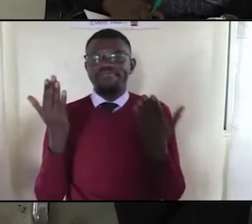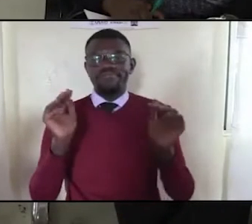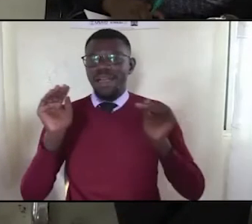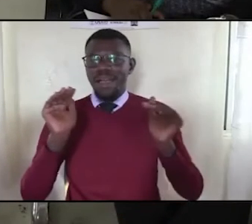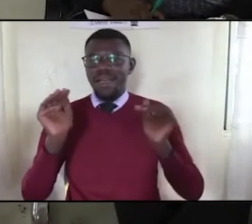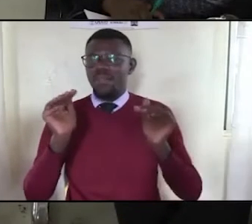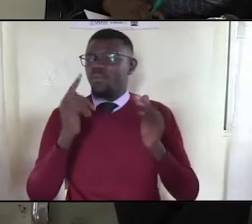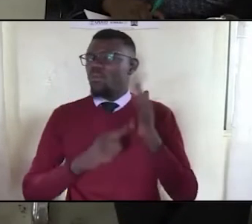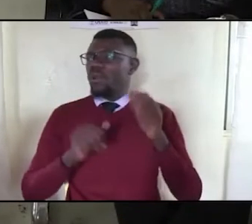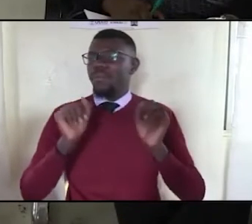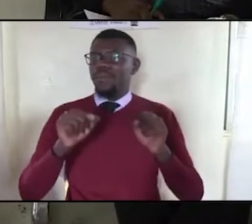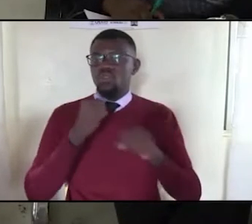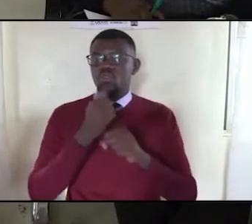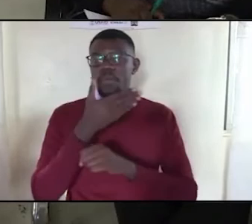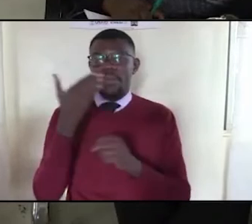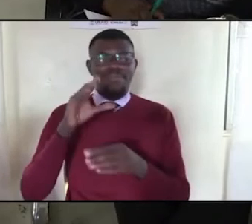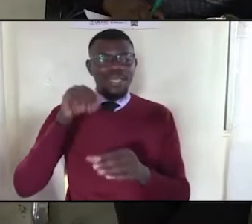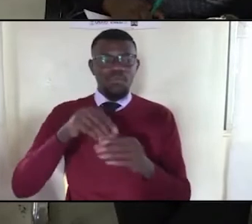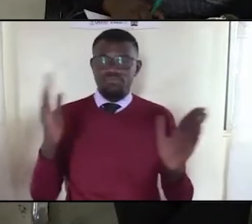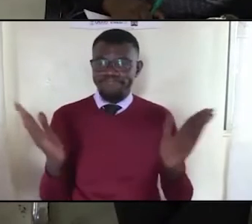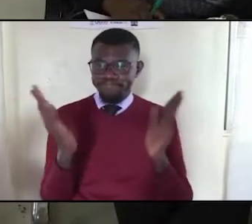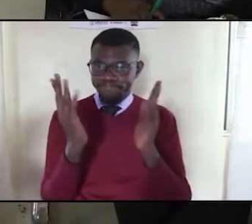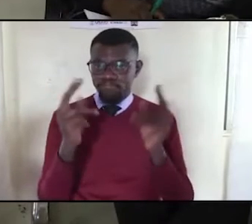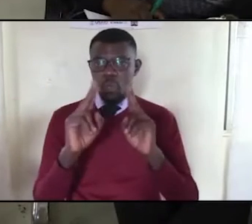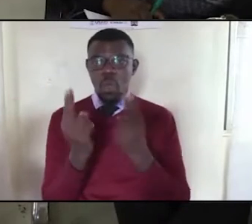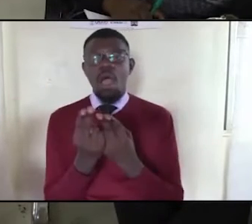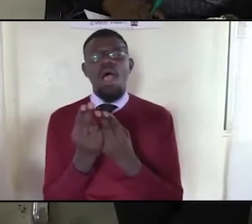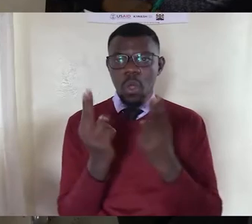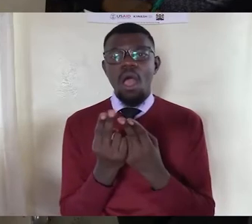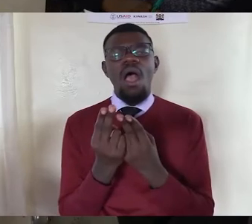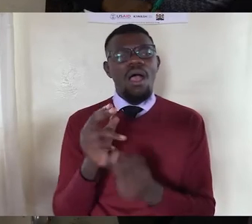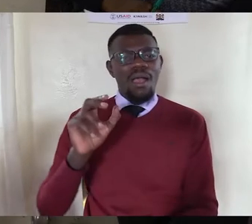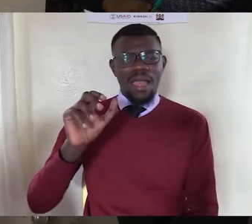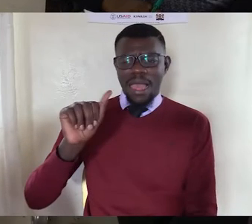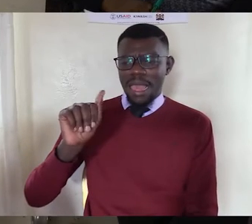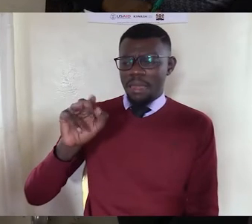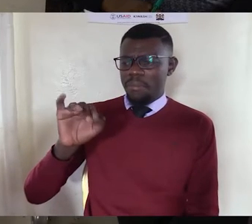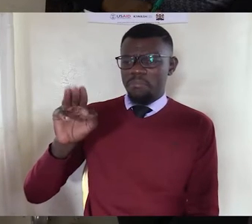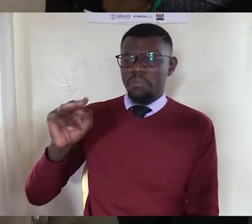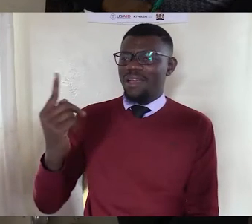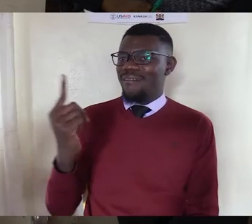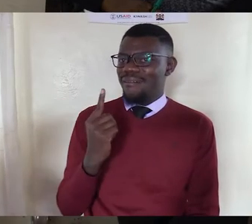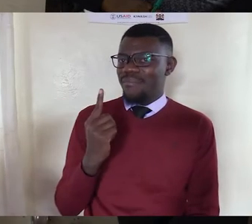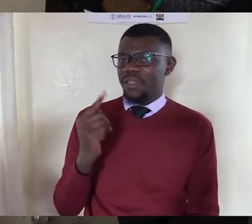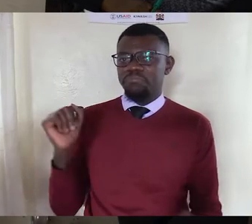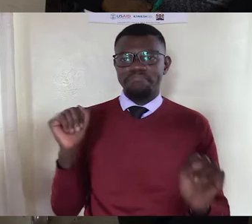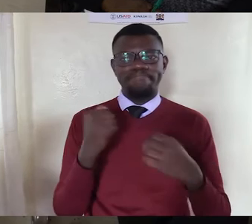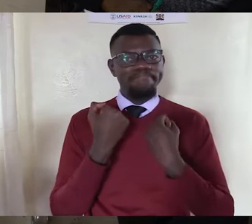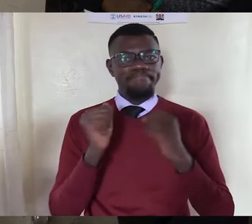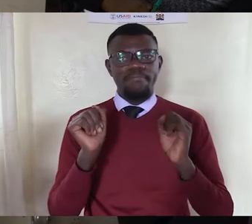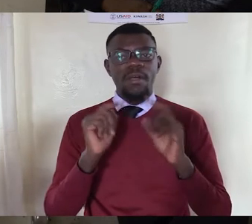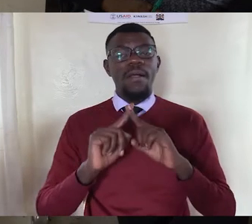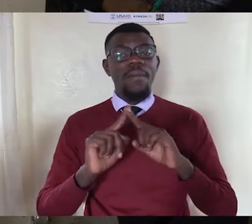do better next time? So Internal Affairs Unit, Mr. Amin would have wanted to be here. Unfortunately, he wasn't able to. But